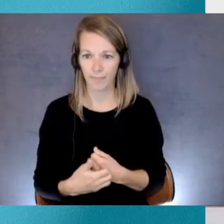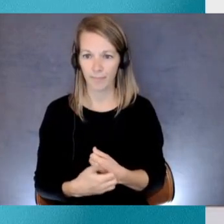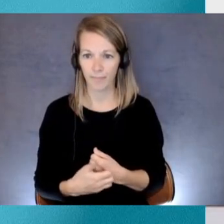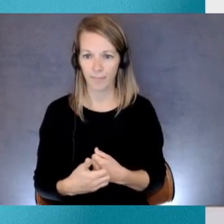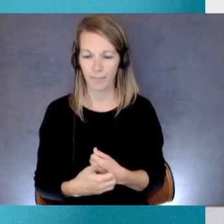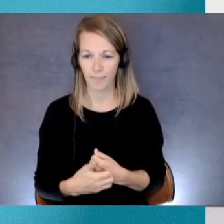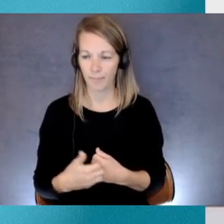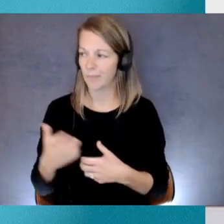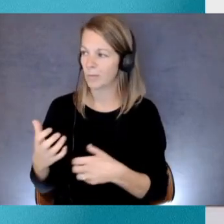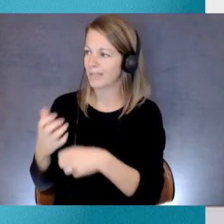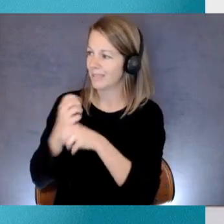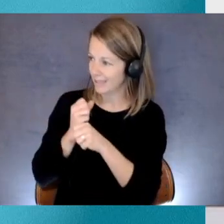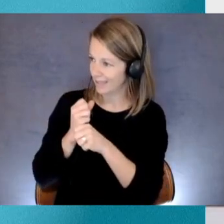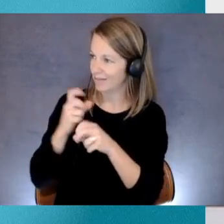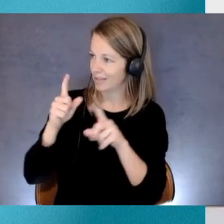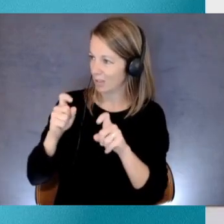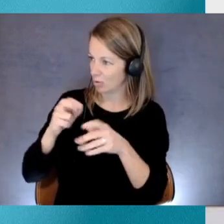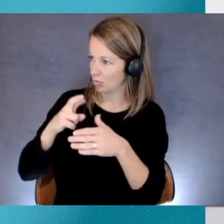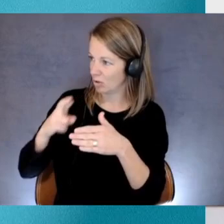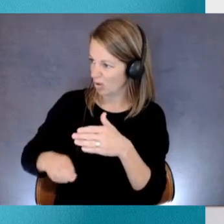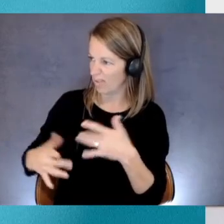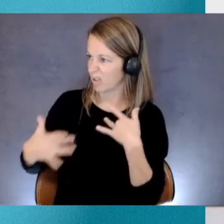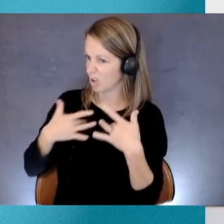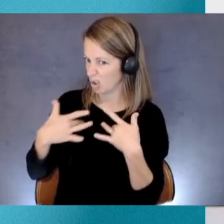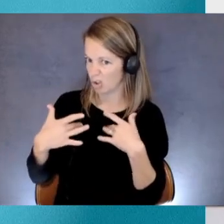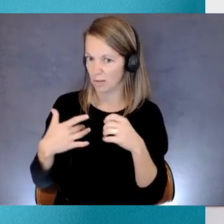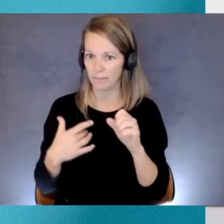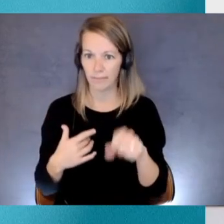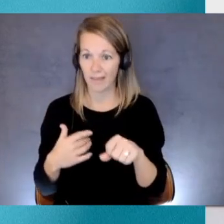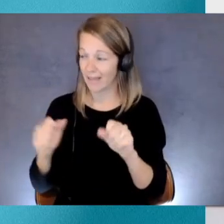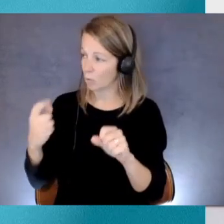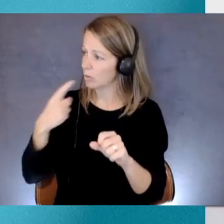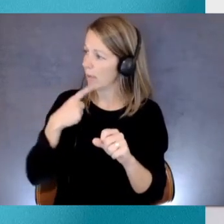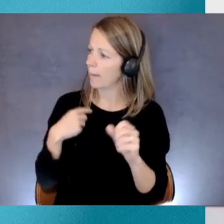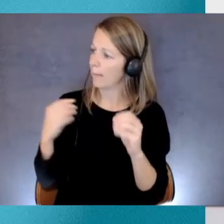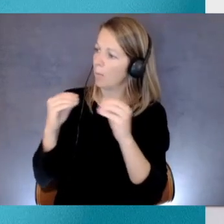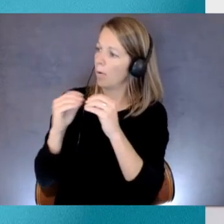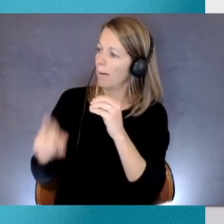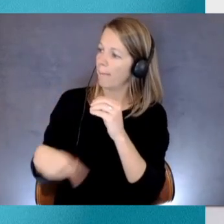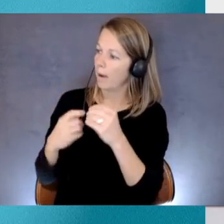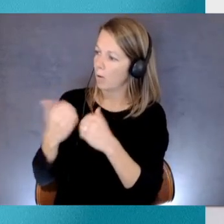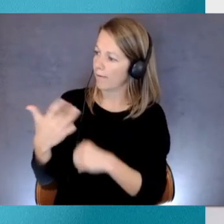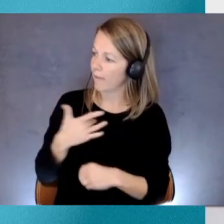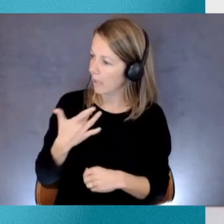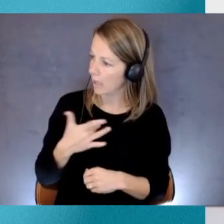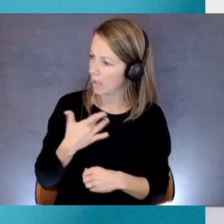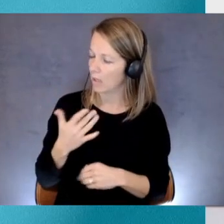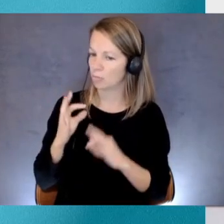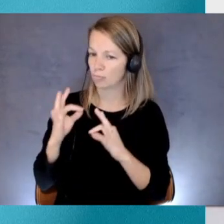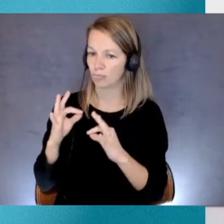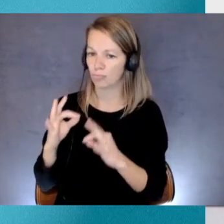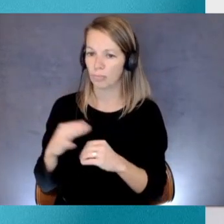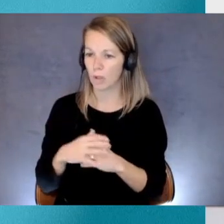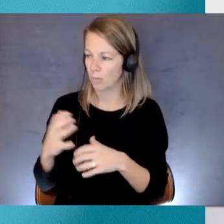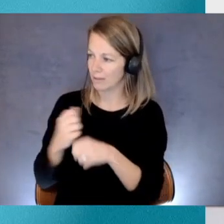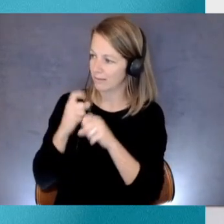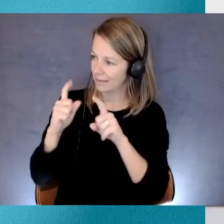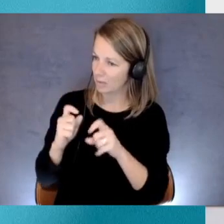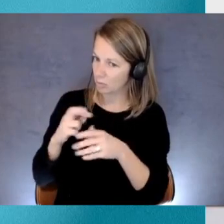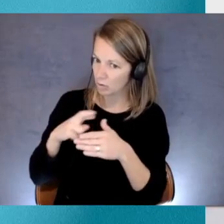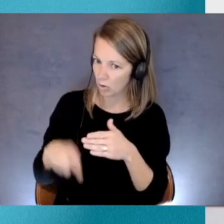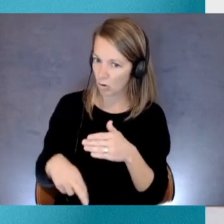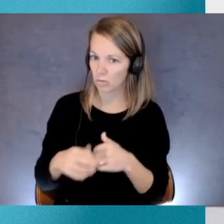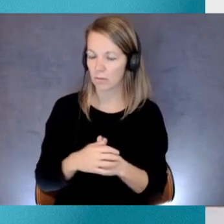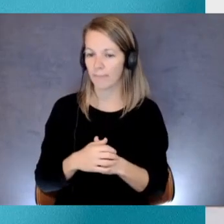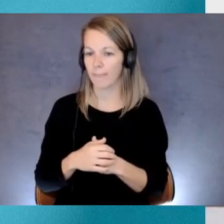I received your test results. Good. I have concerns. Yes. Can you tell me more about how you're feeling? Good. So I received your test results. Yeah. Yeah.